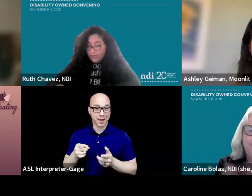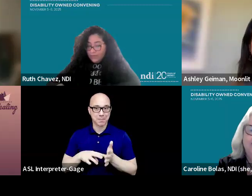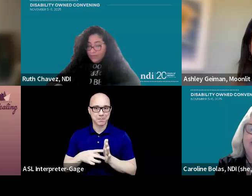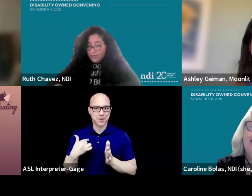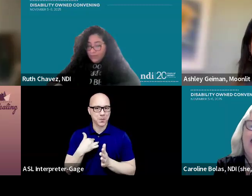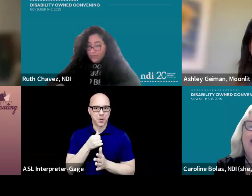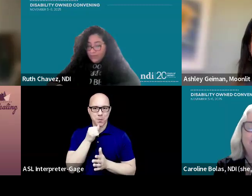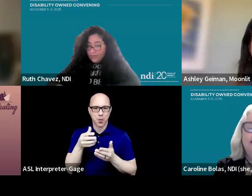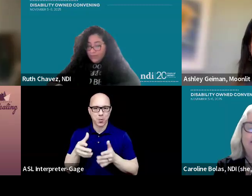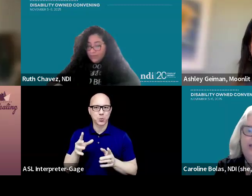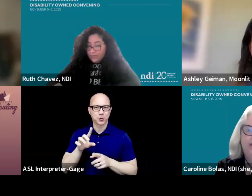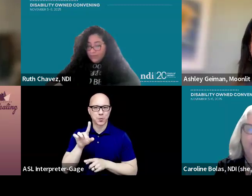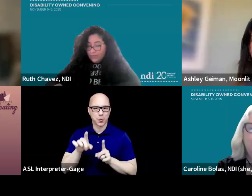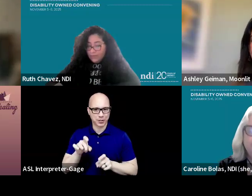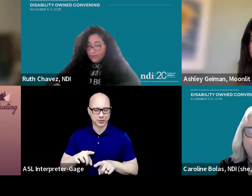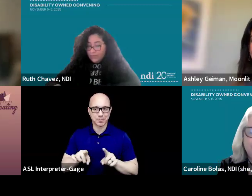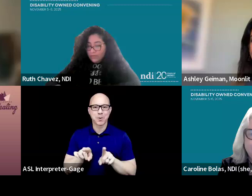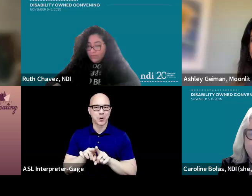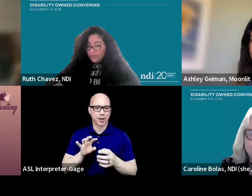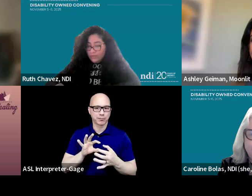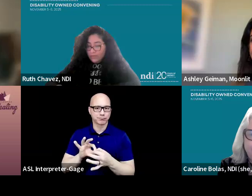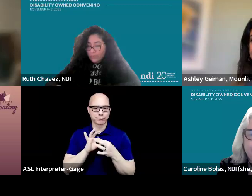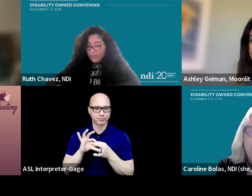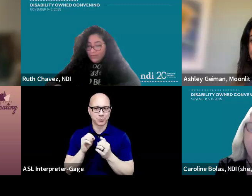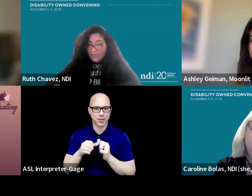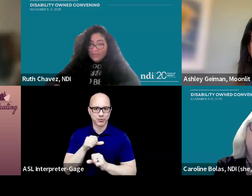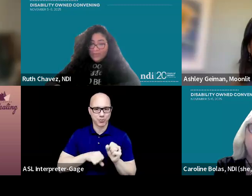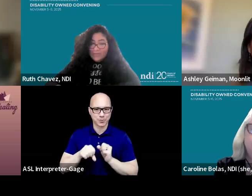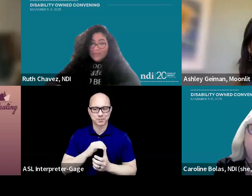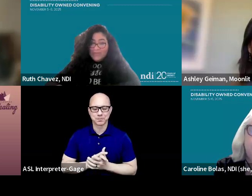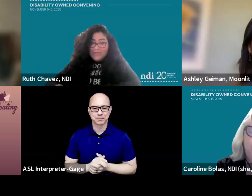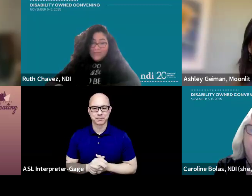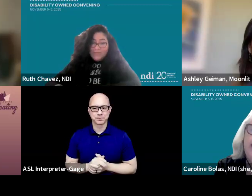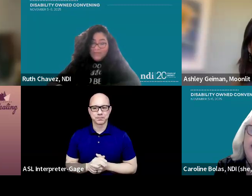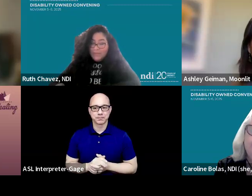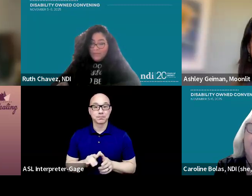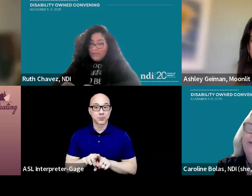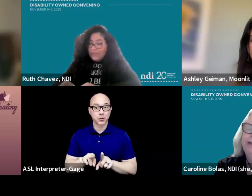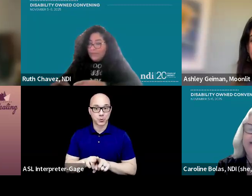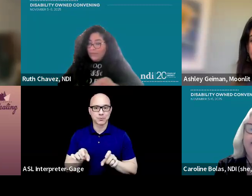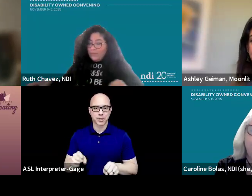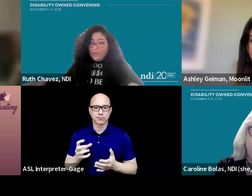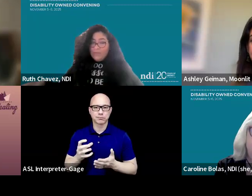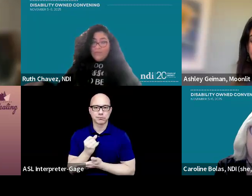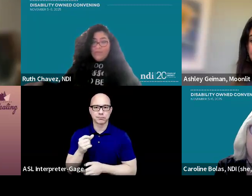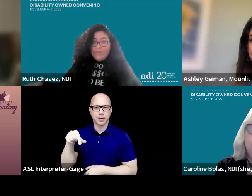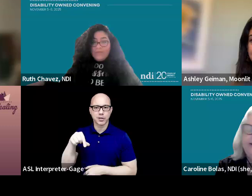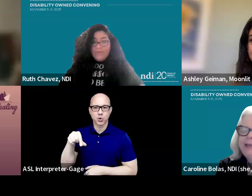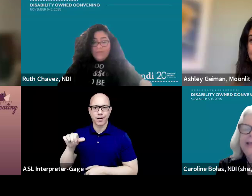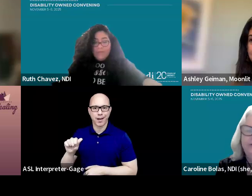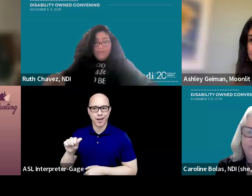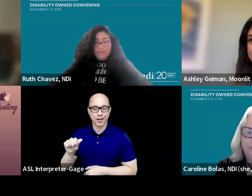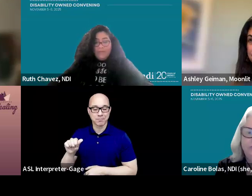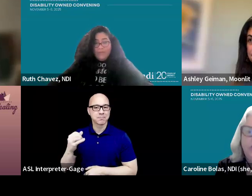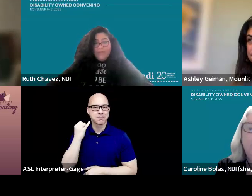as a community and really share your own experiences. You can also use the Q&A if you're having any issues,